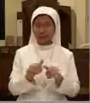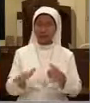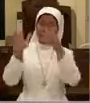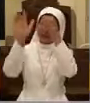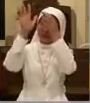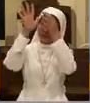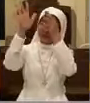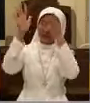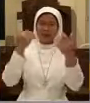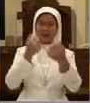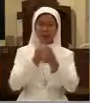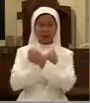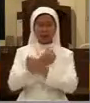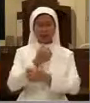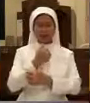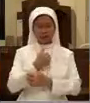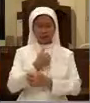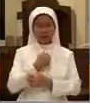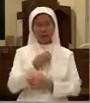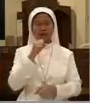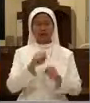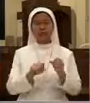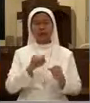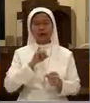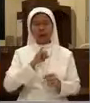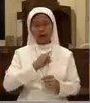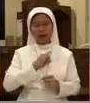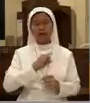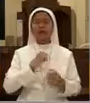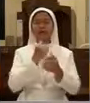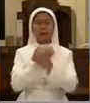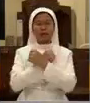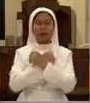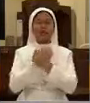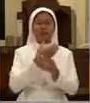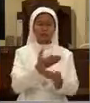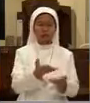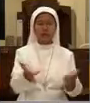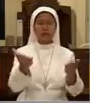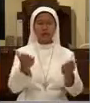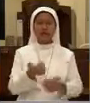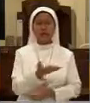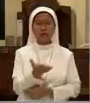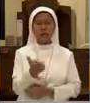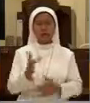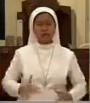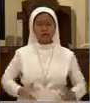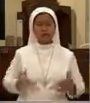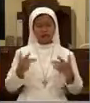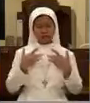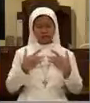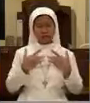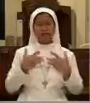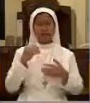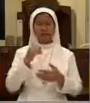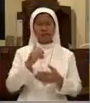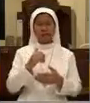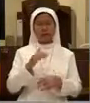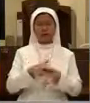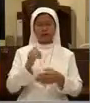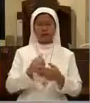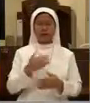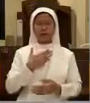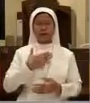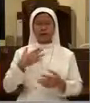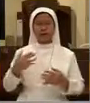me, so I loved you. Live on in my love.